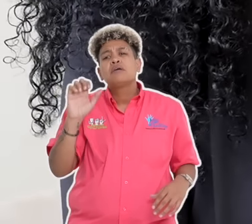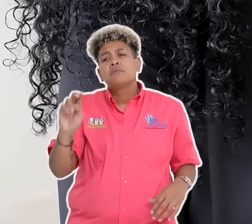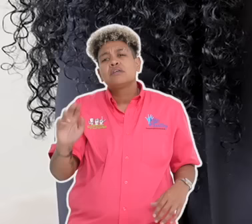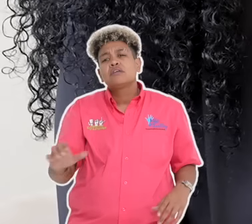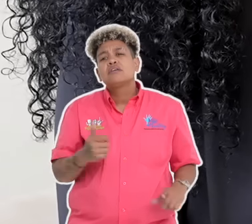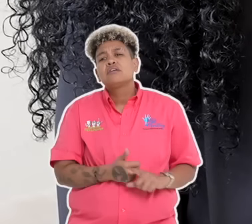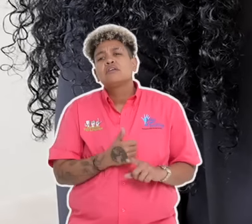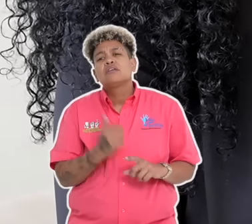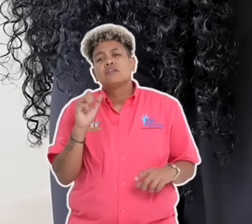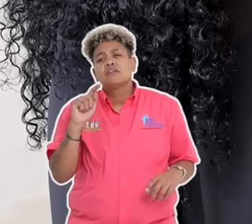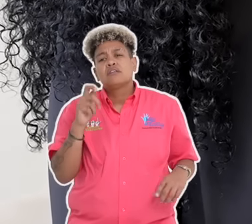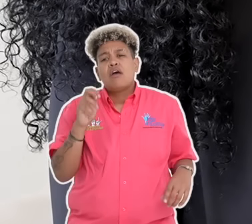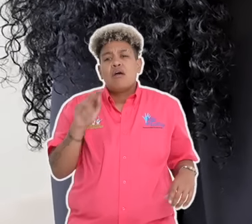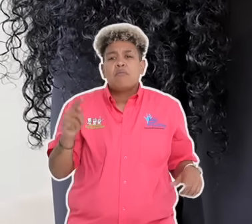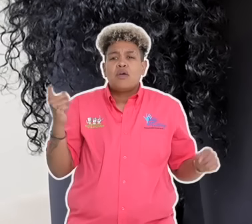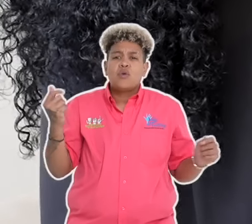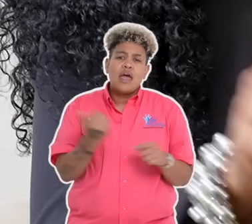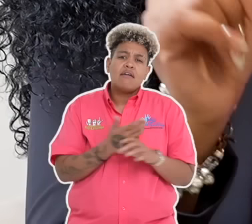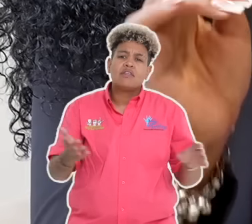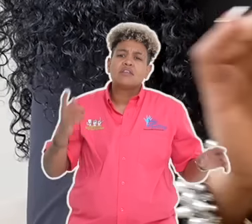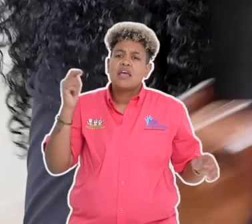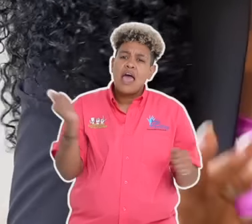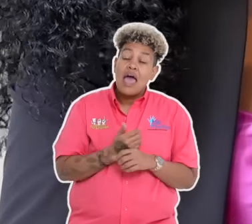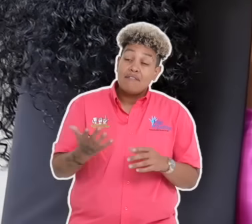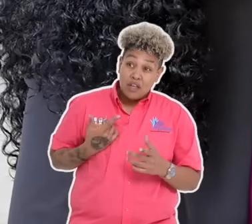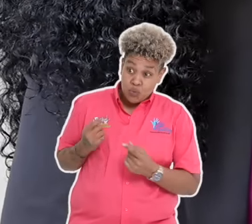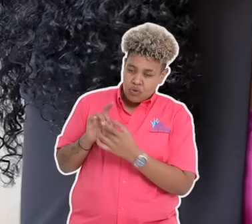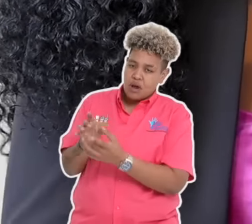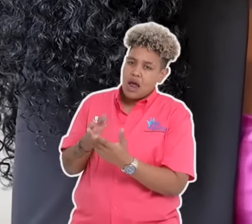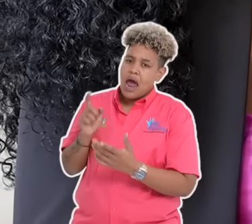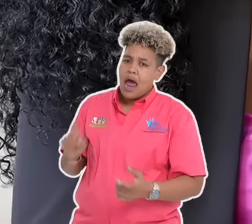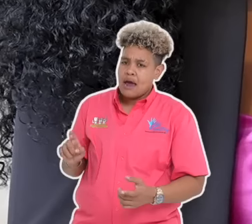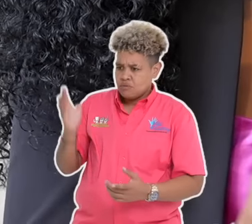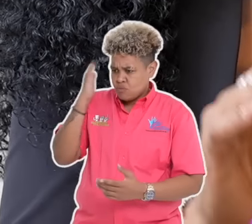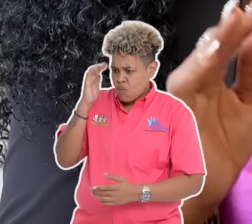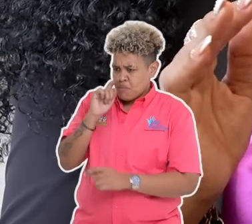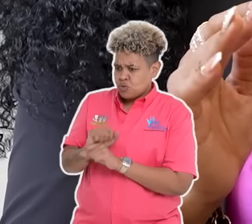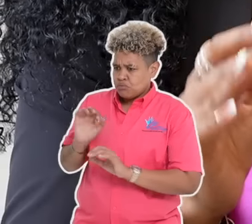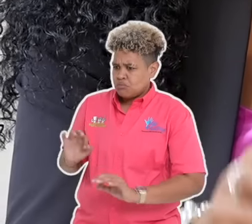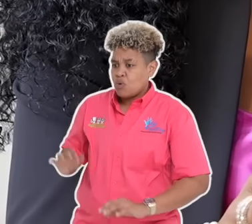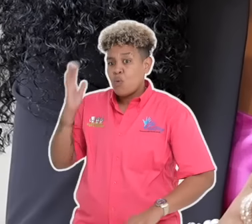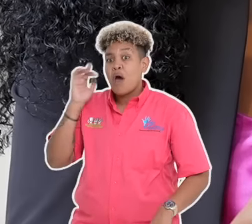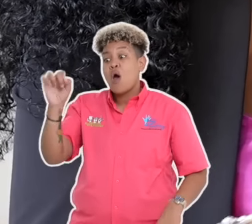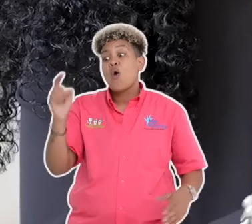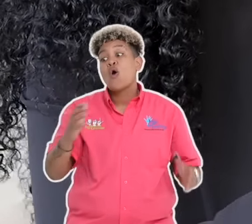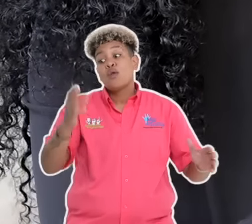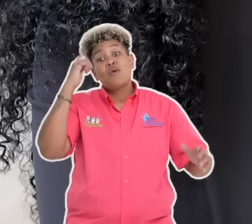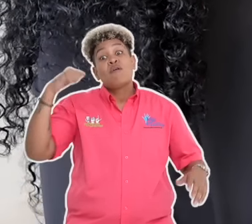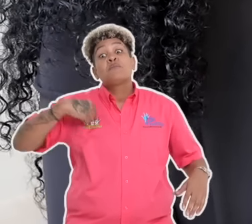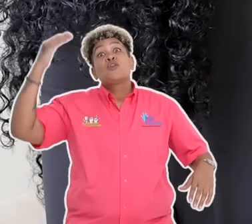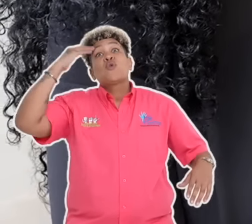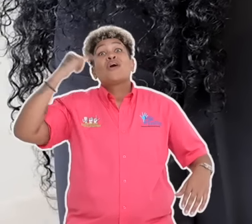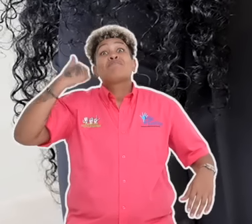wake up, MSNBC, because I need to market. Then I did all. So everything I did, I was like, I got to give it everything I have. Because